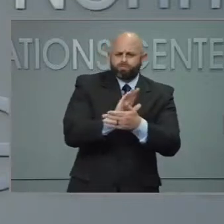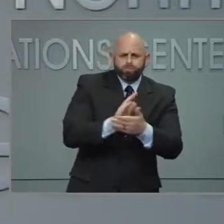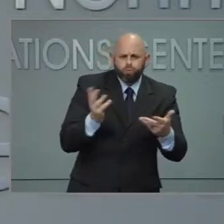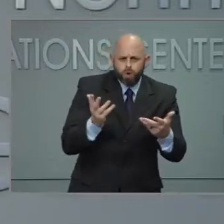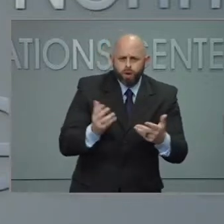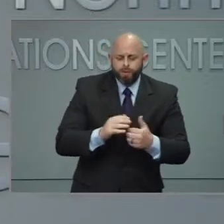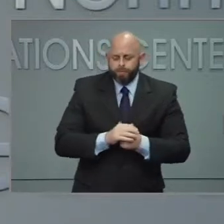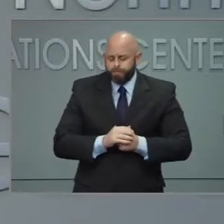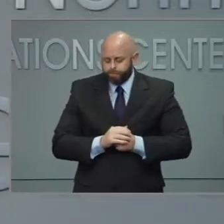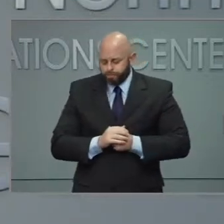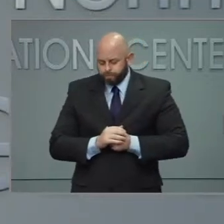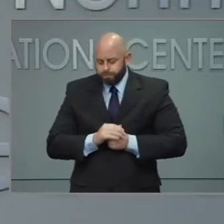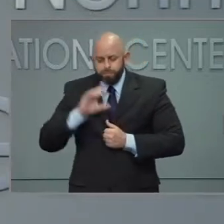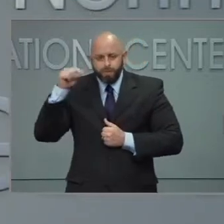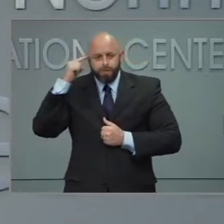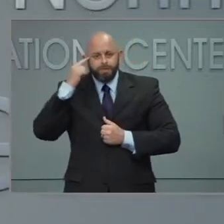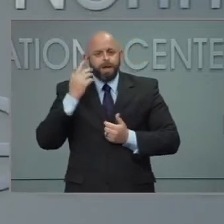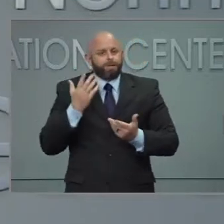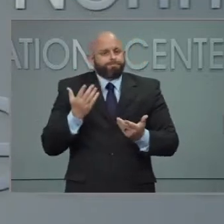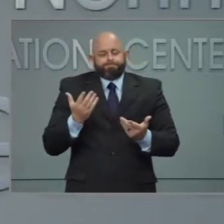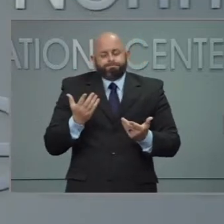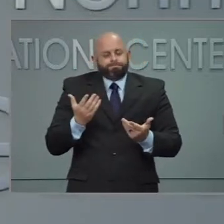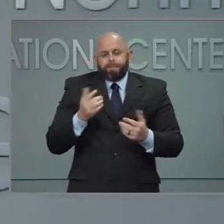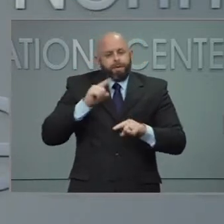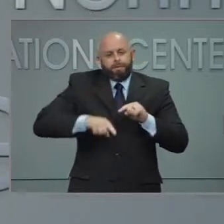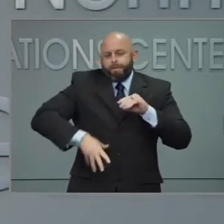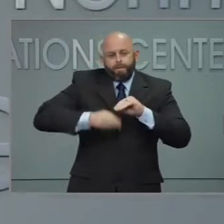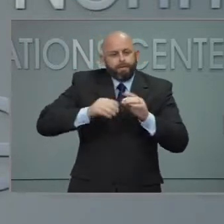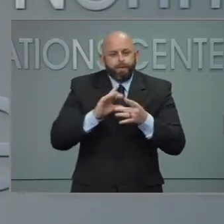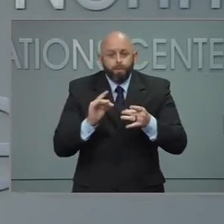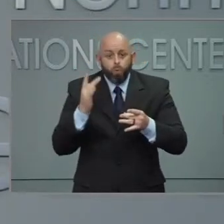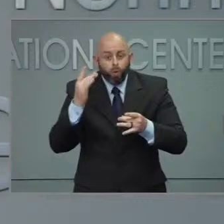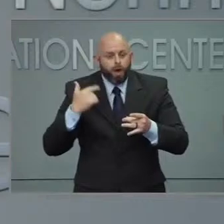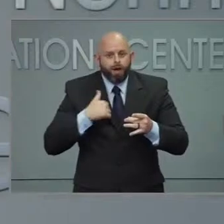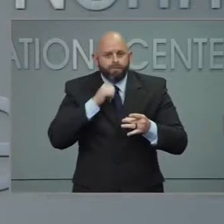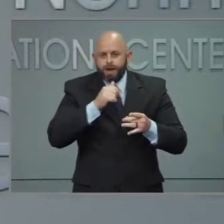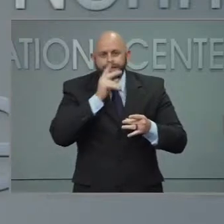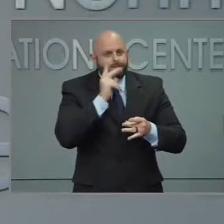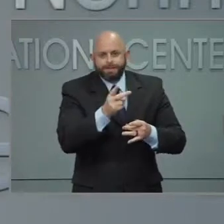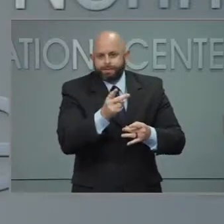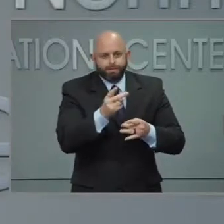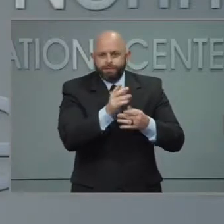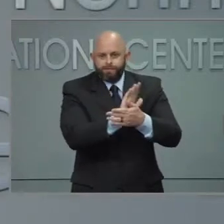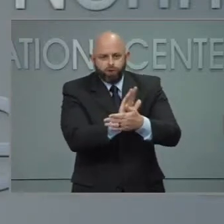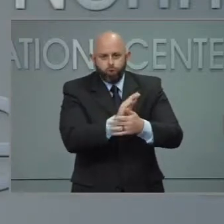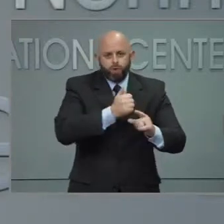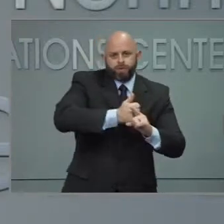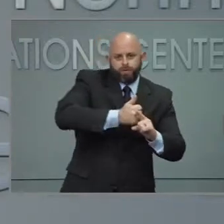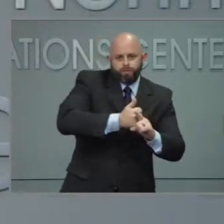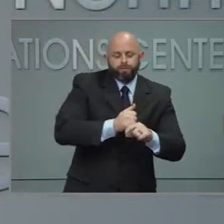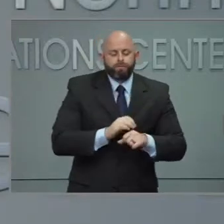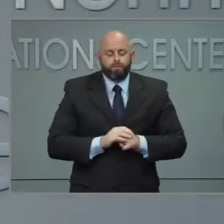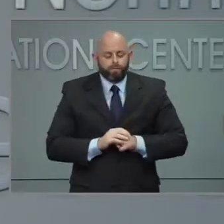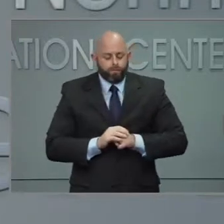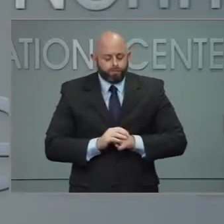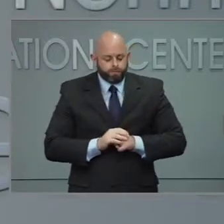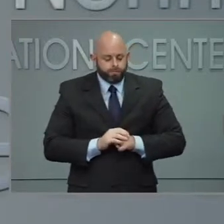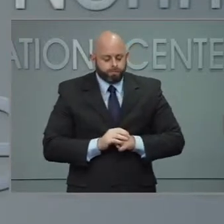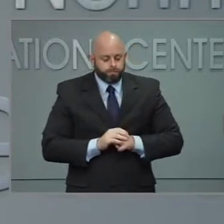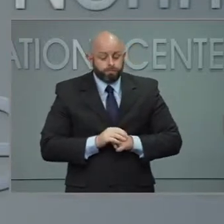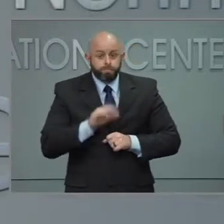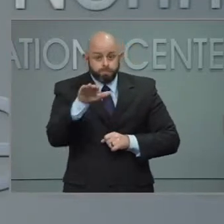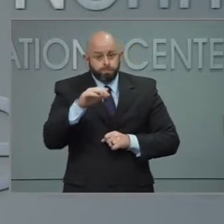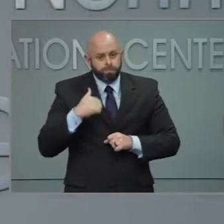haven't seen the decision. We've been working on this order. You know, I will say that I have continued to